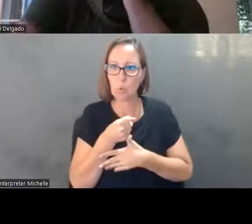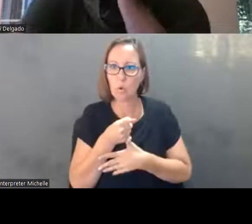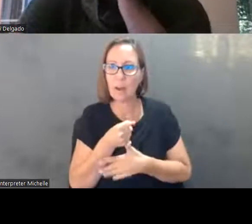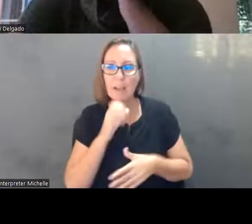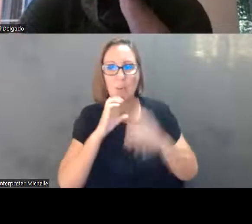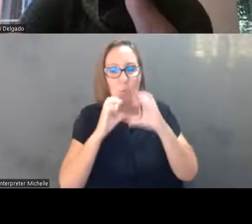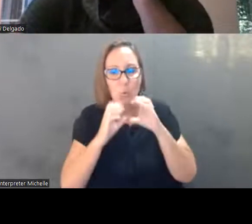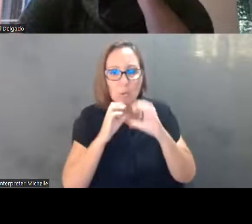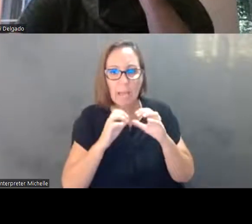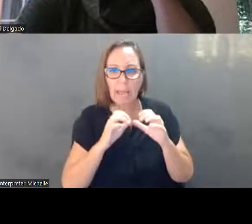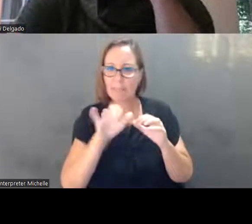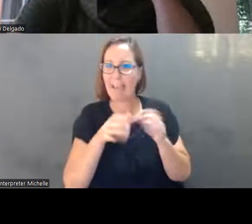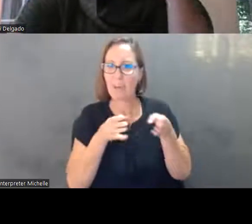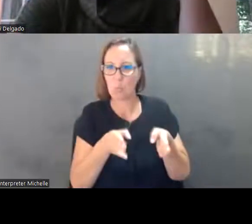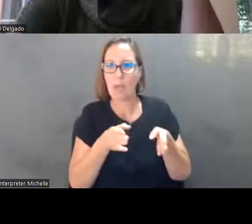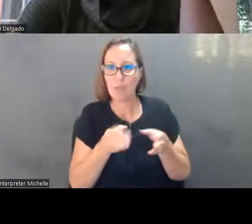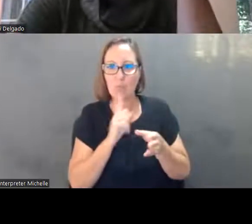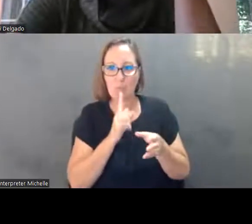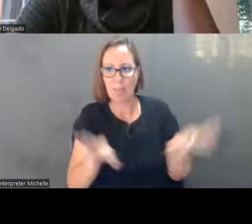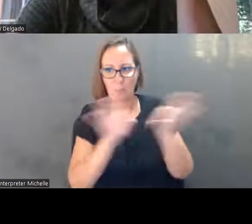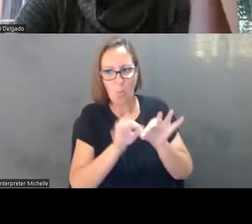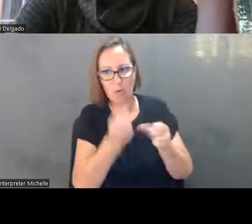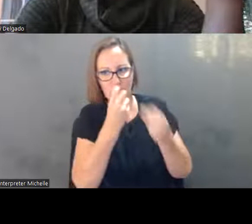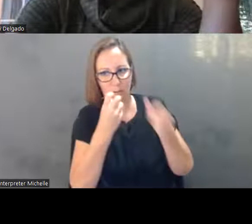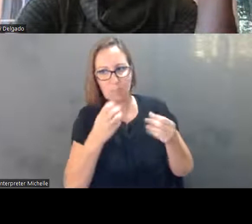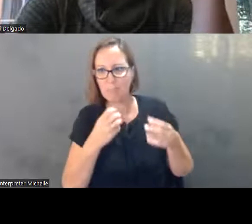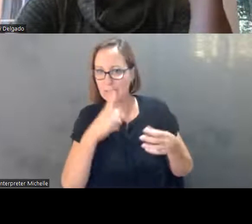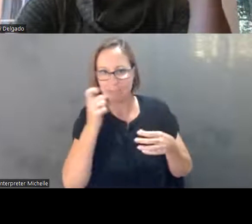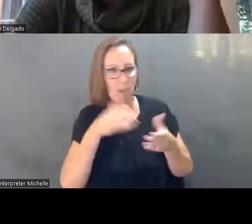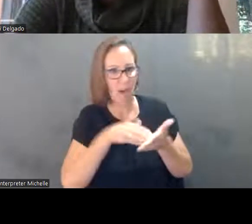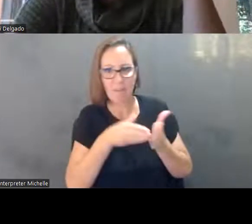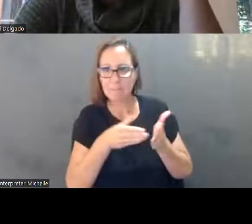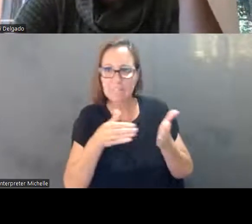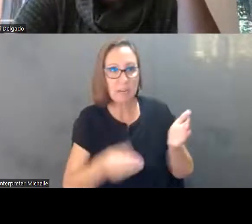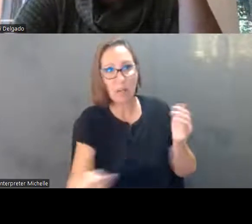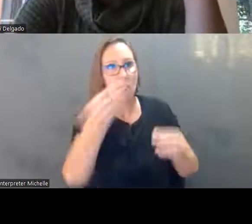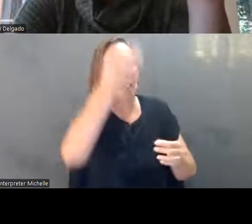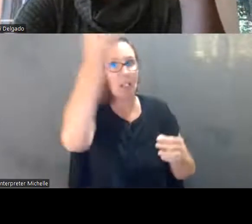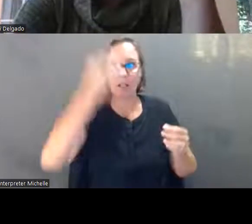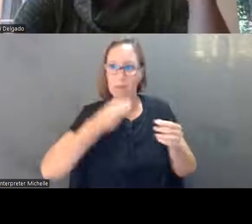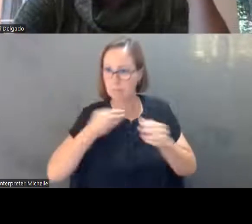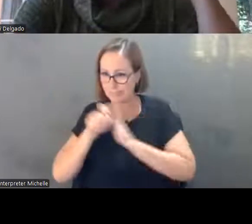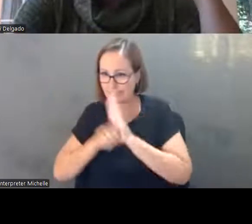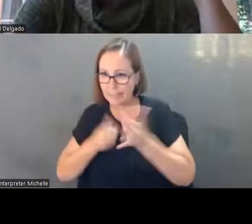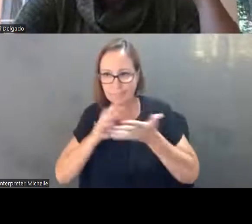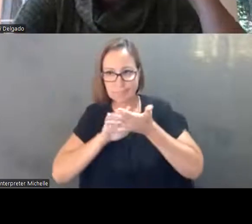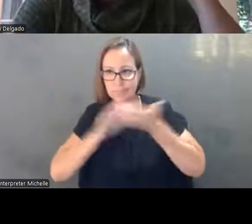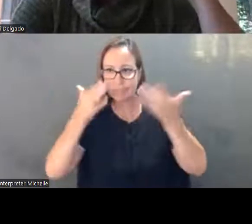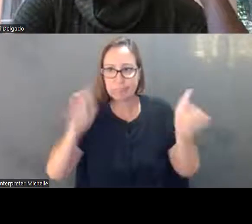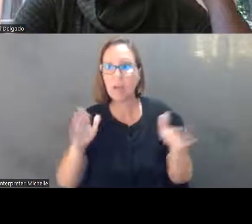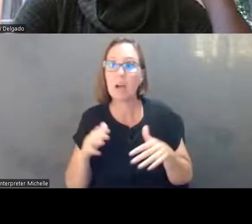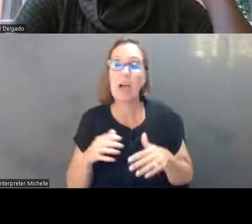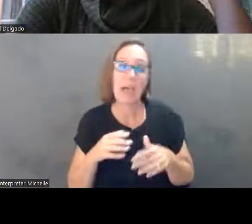really appreciate it. So I'll talk a little bit today, and Renita, as always, cut me off because Lord knows I could go on and